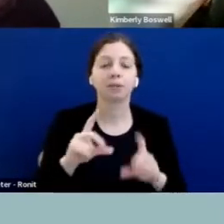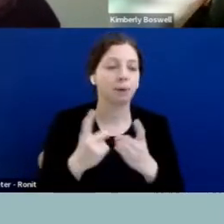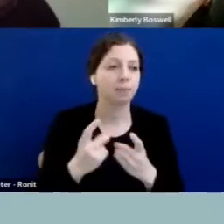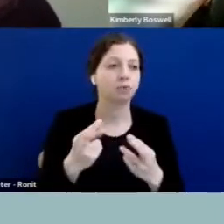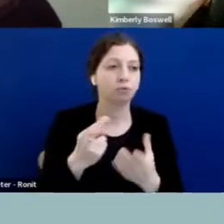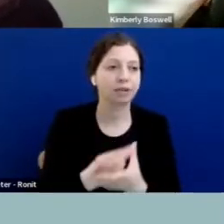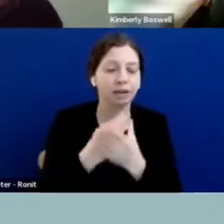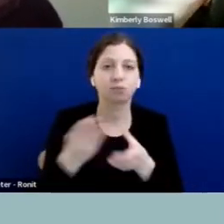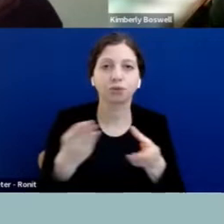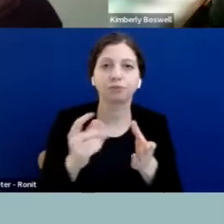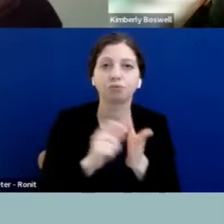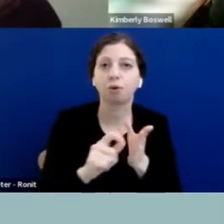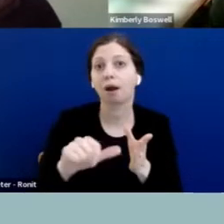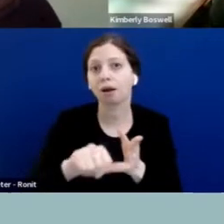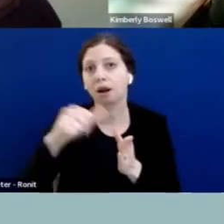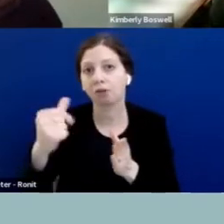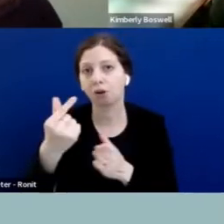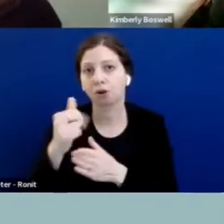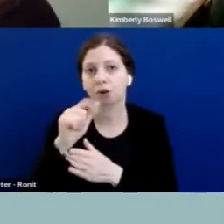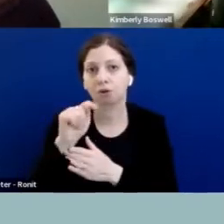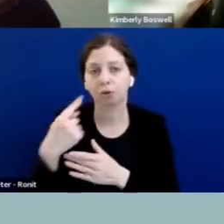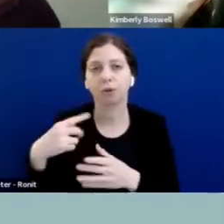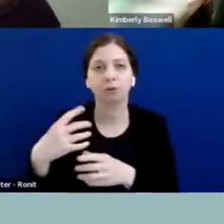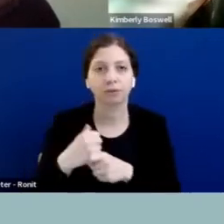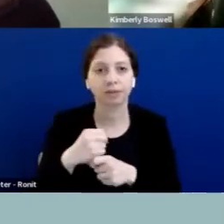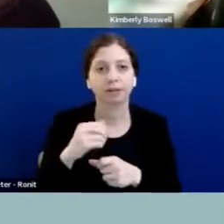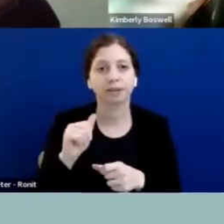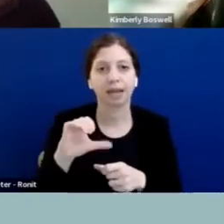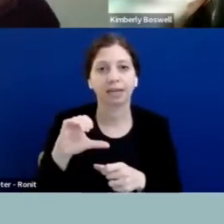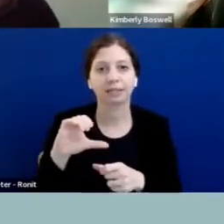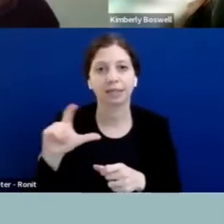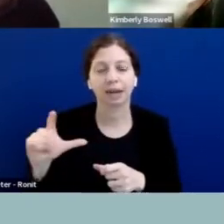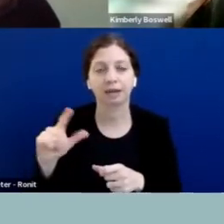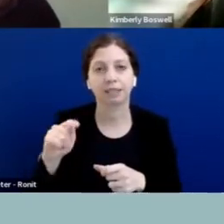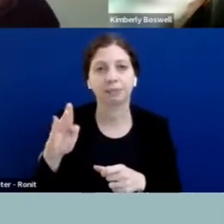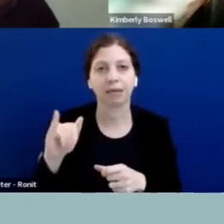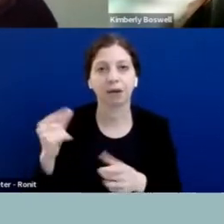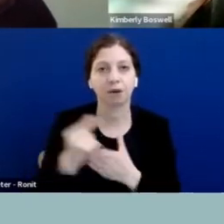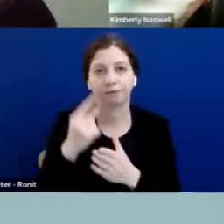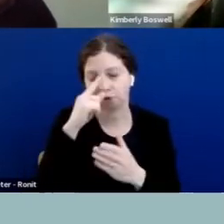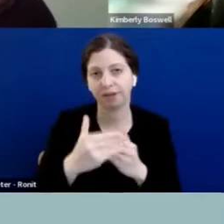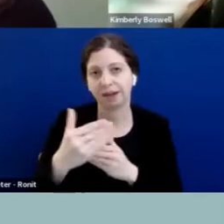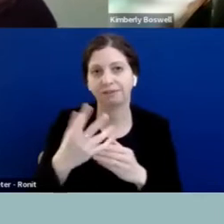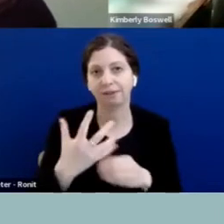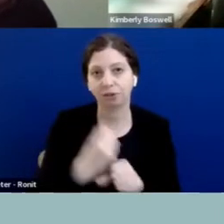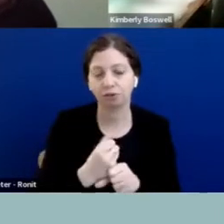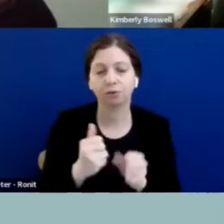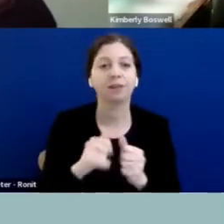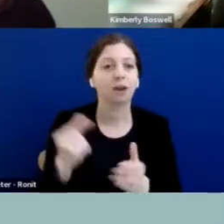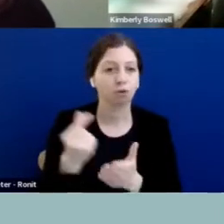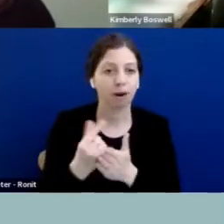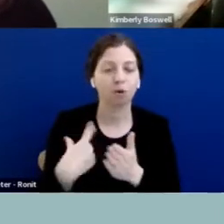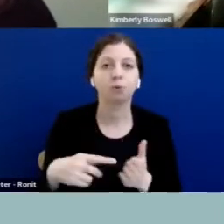Services wrote another grant, and we received the TBI ACL grant for the next 5 years. And with that grant, we requested a